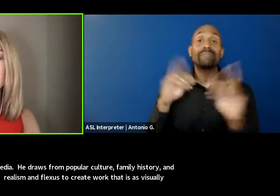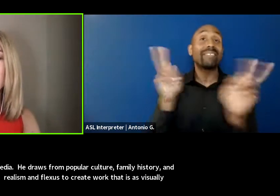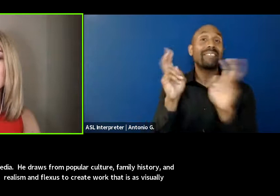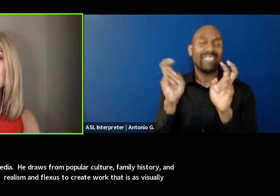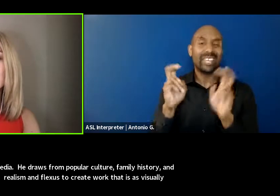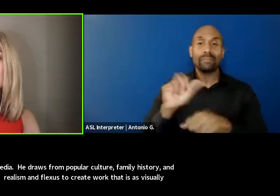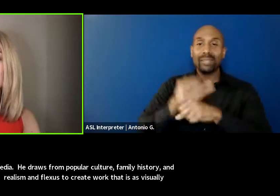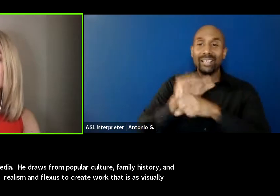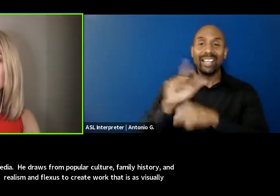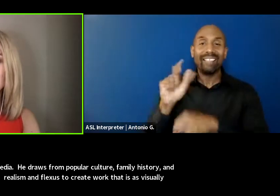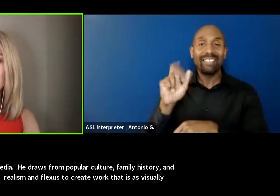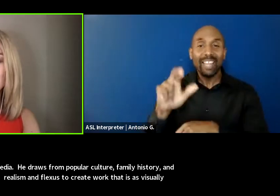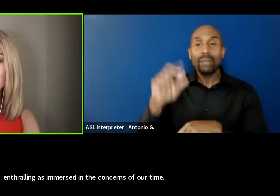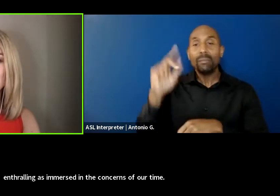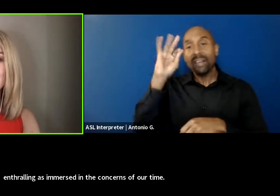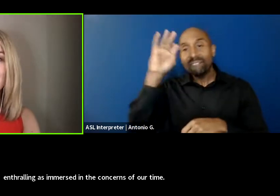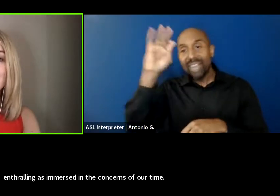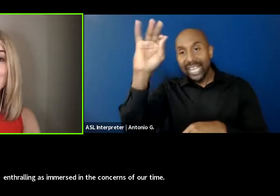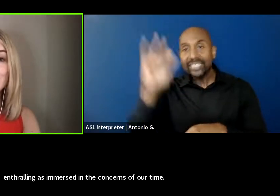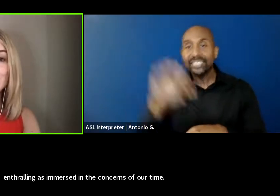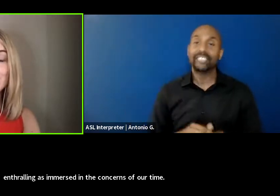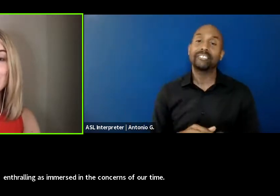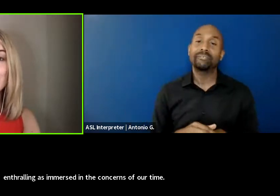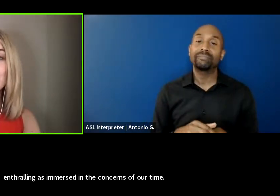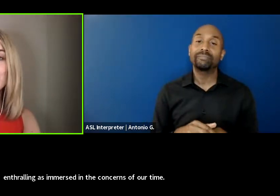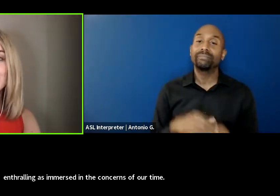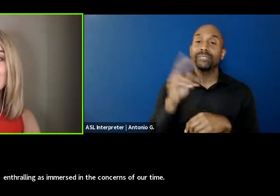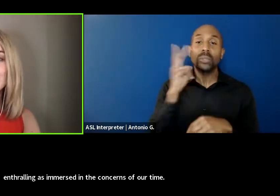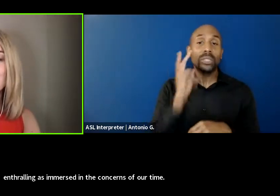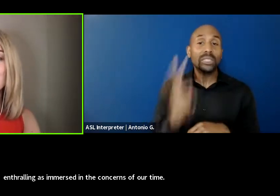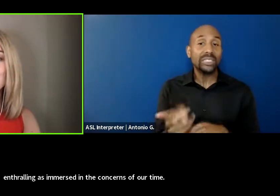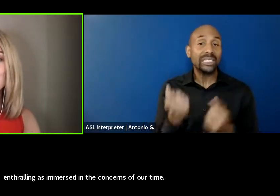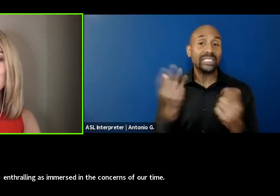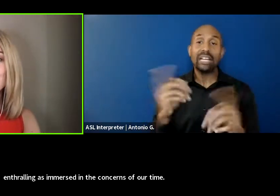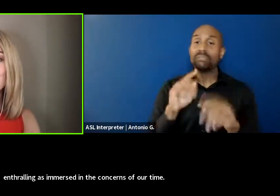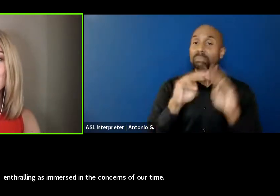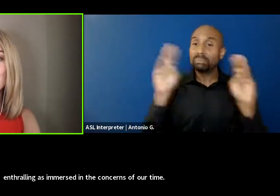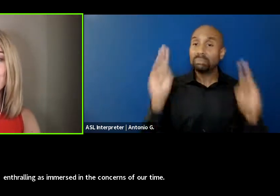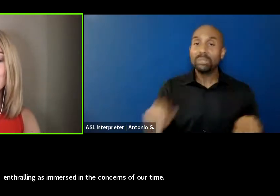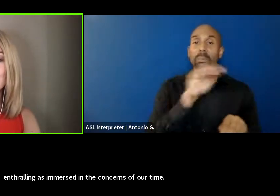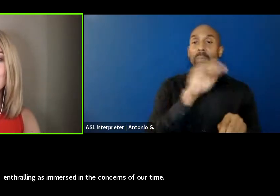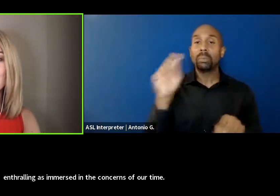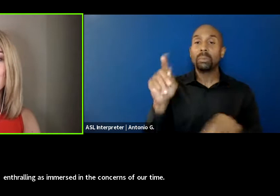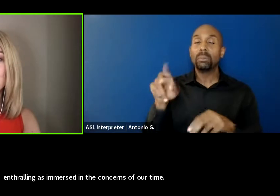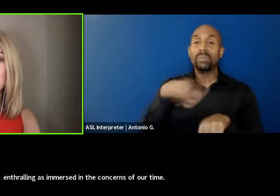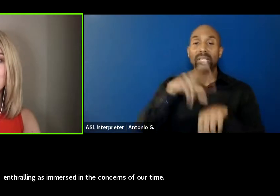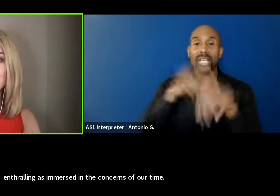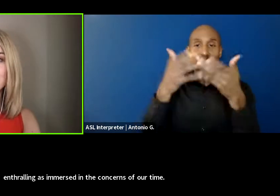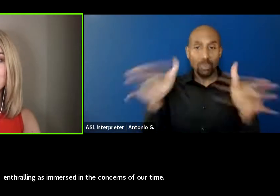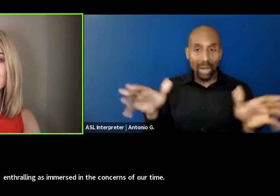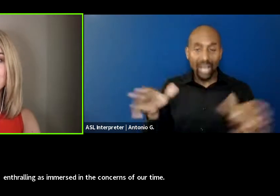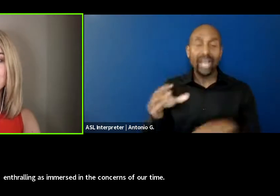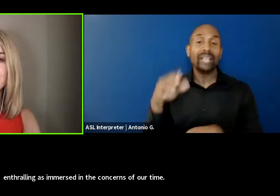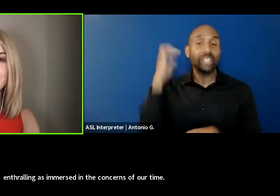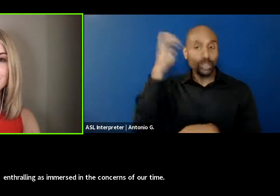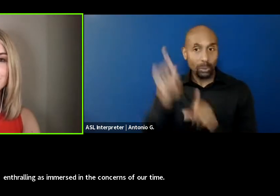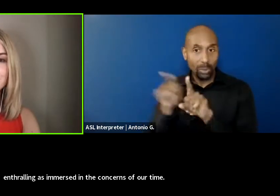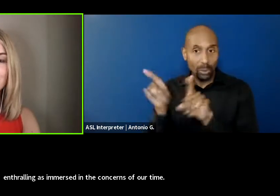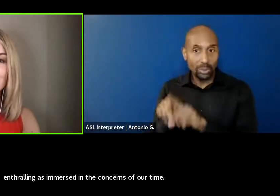Satterwhite's uncommonly elastic imagination that it can range so freely from the personal to the political to the metaphysical.